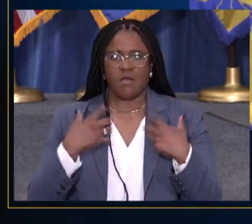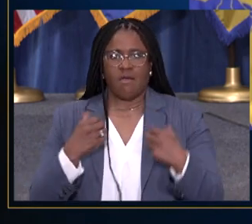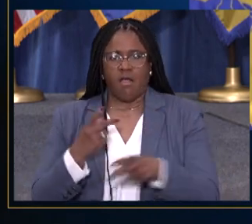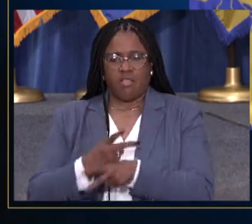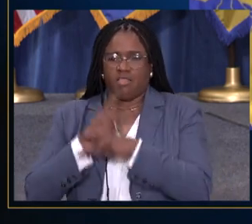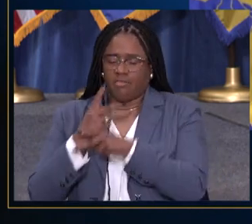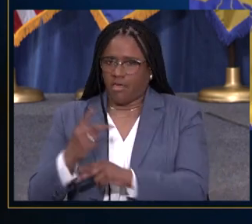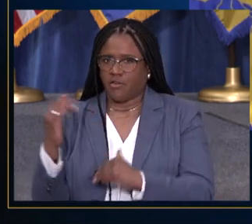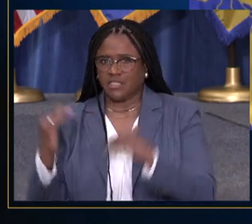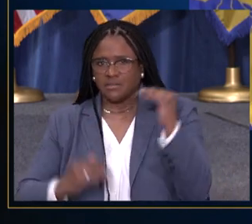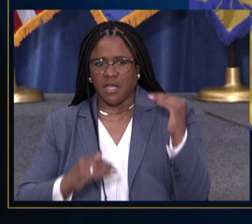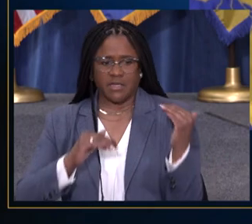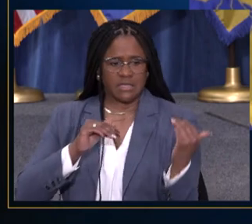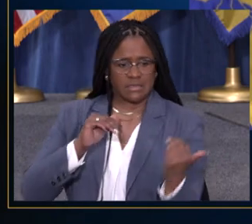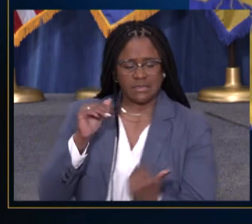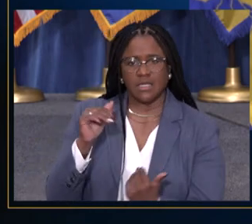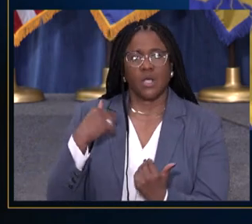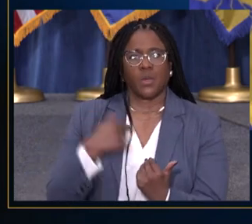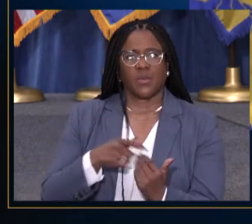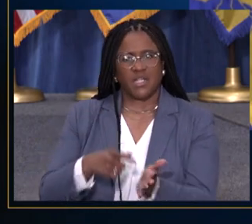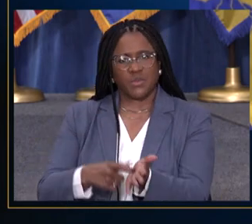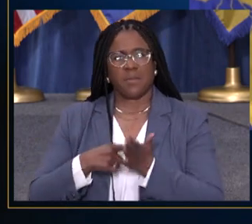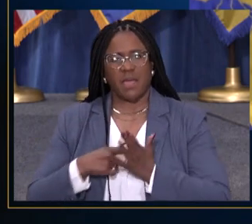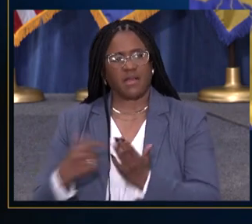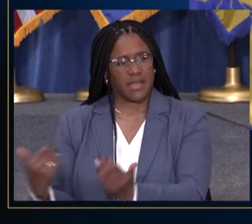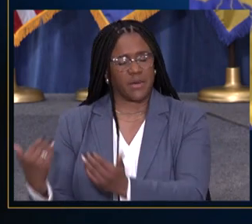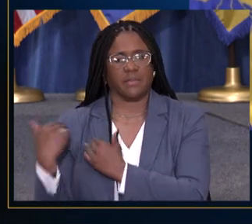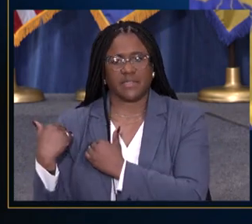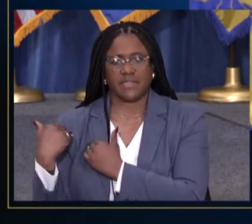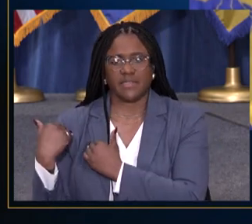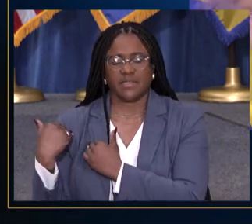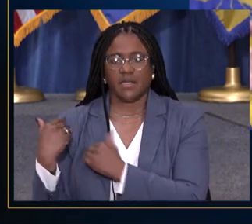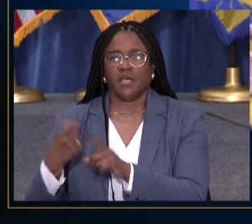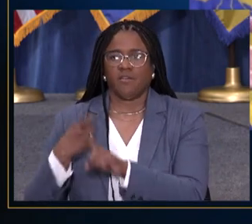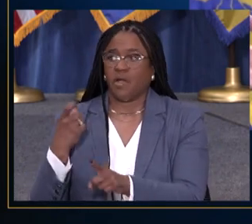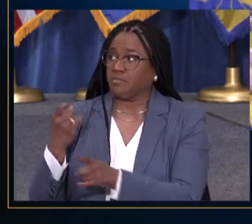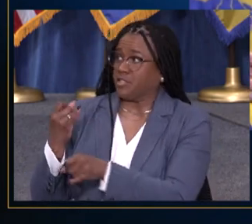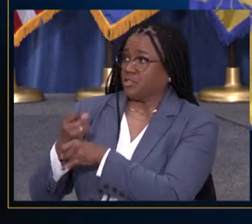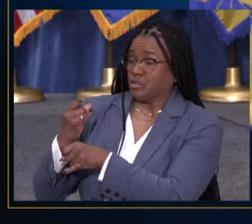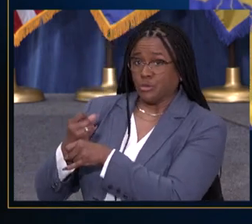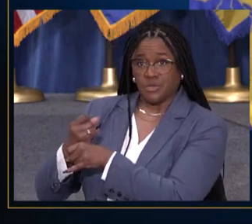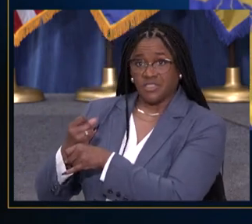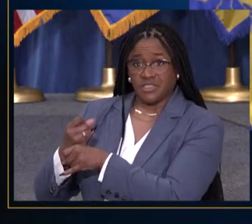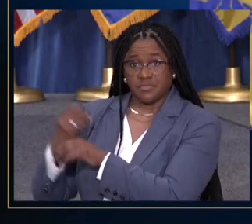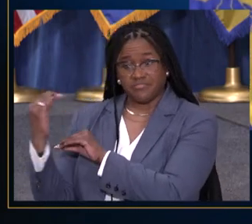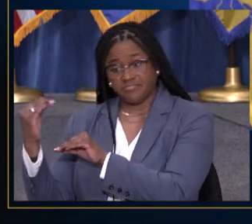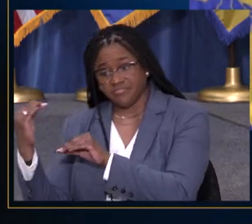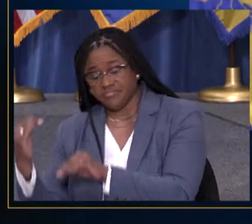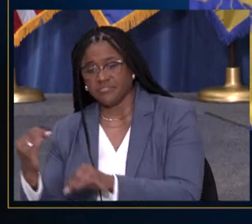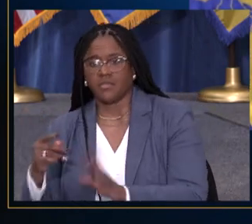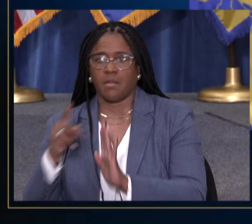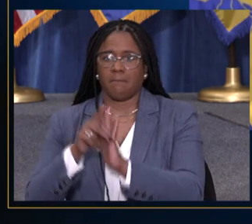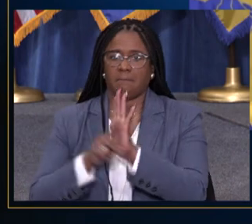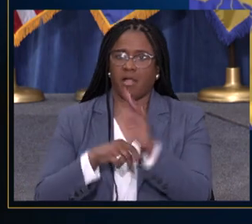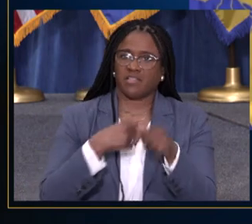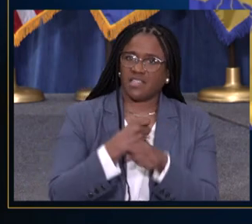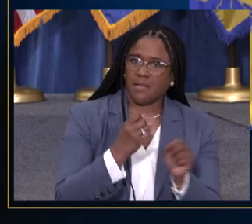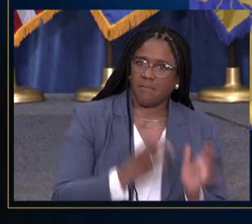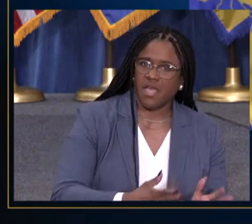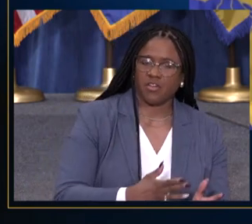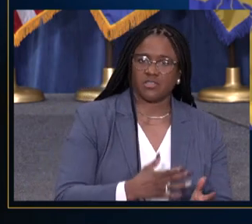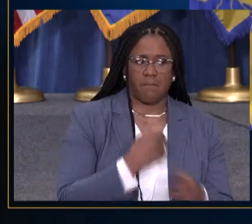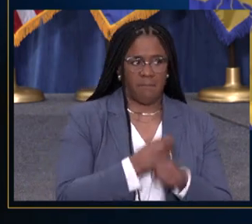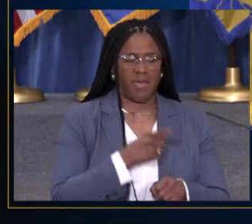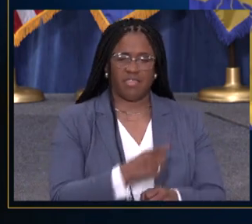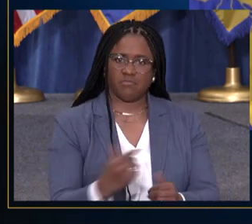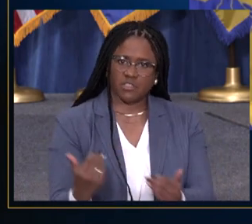disparities, and we need to demand accountability from our institutions, policymakers, holding them